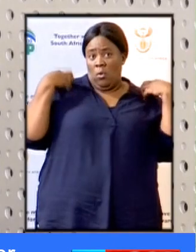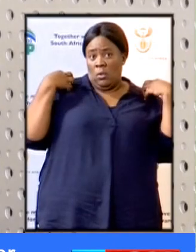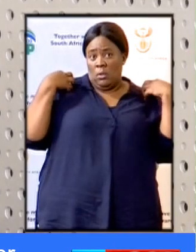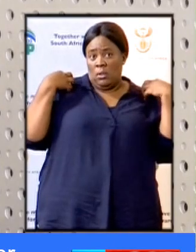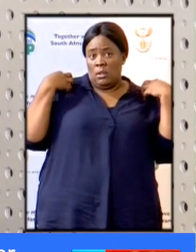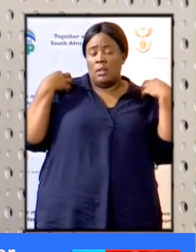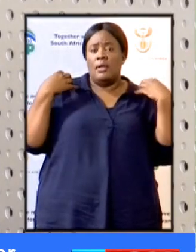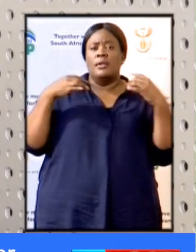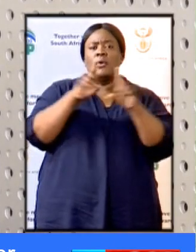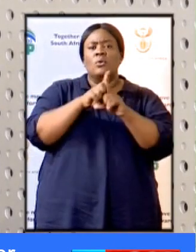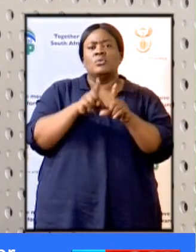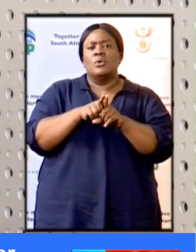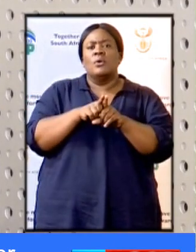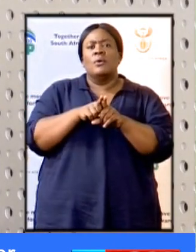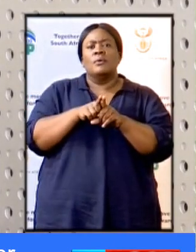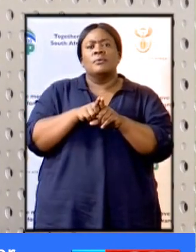the